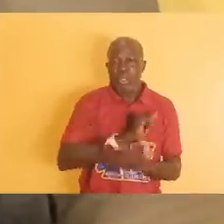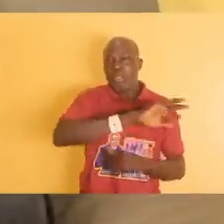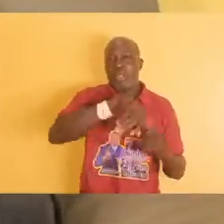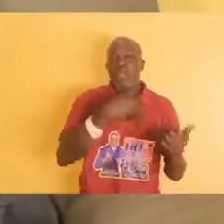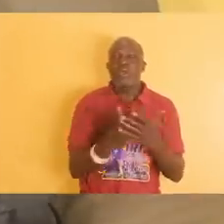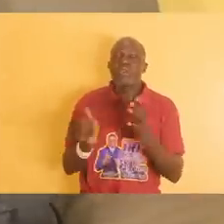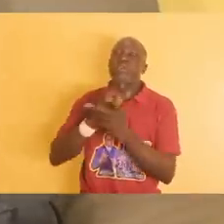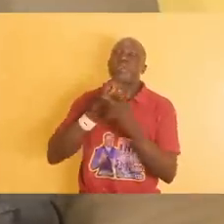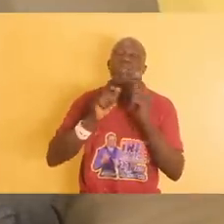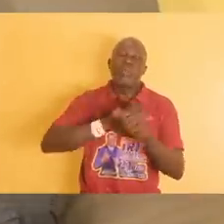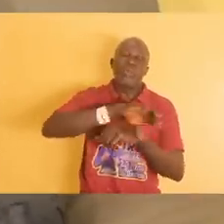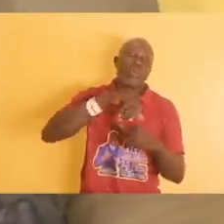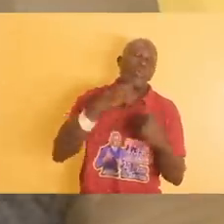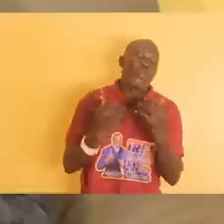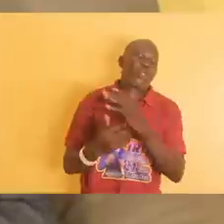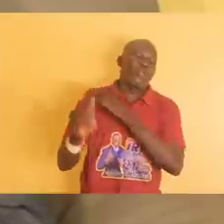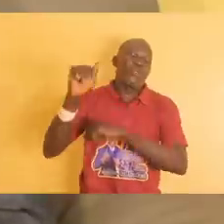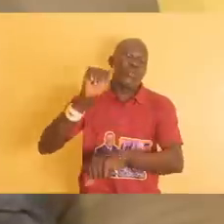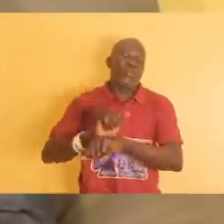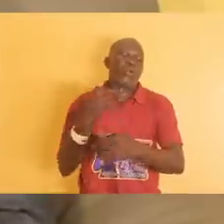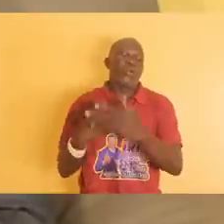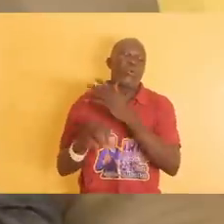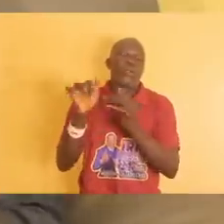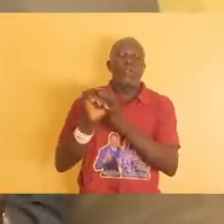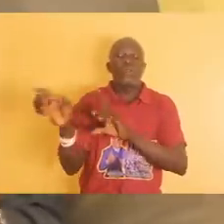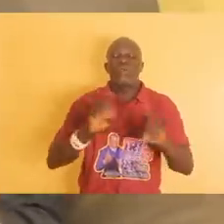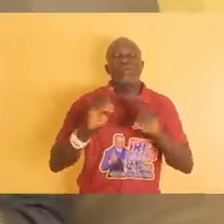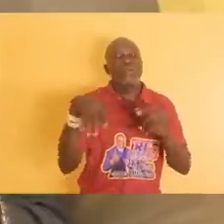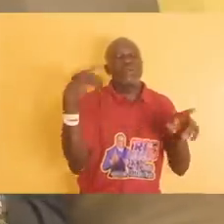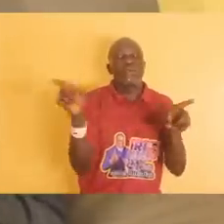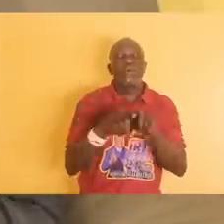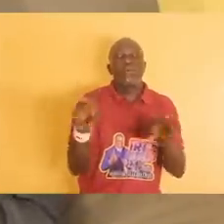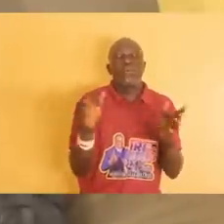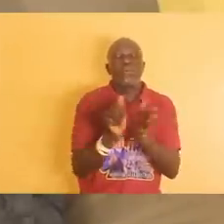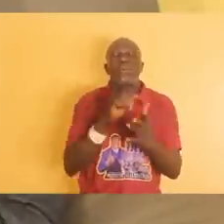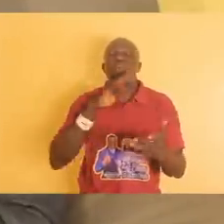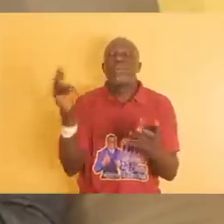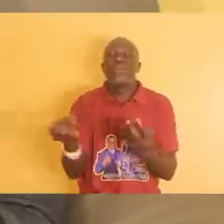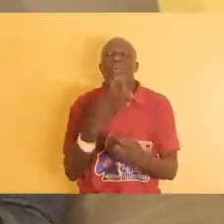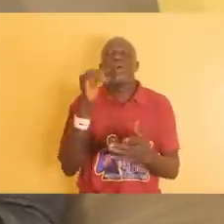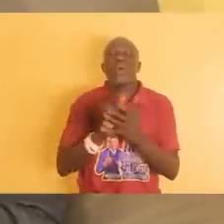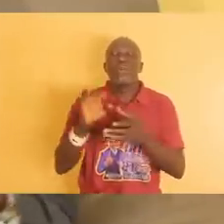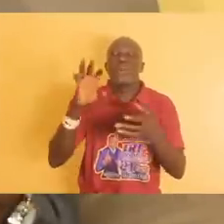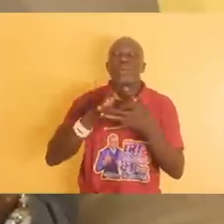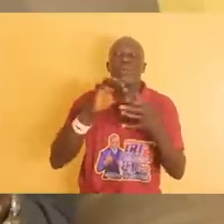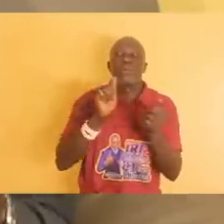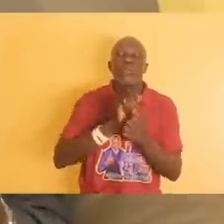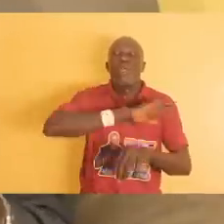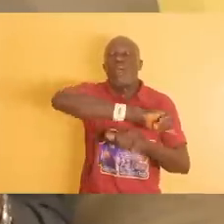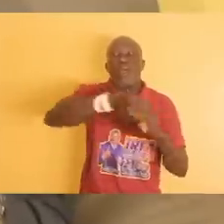anointing do? We are talking about her. The miraculous thing that I did is so much. Anointing will connect